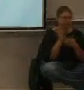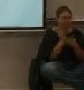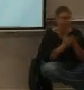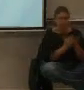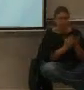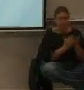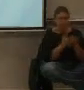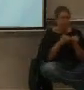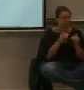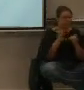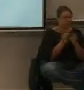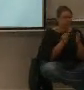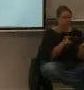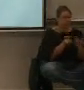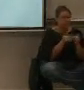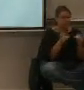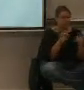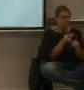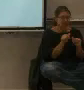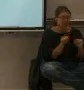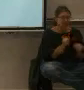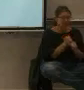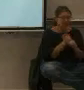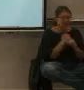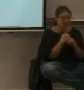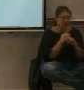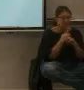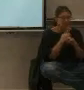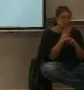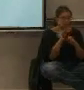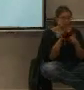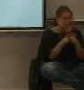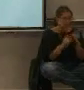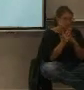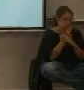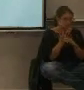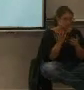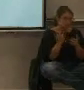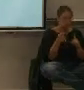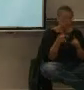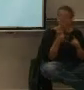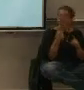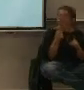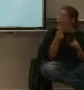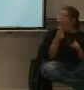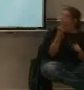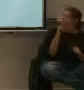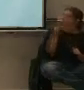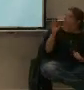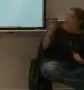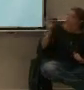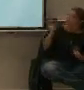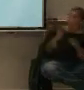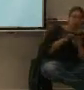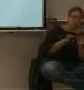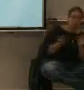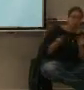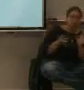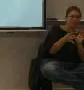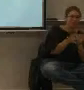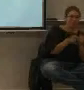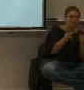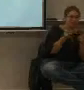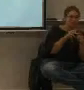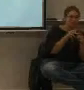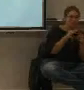above some critical level, the cell can grow, and to growth. So essentially, you can think of this equation linking the first two